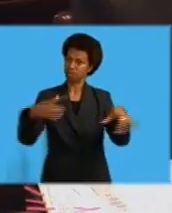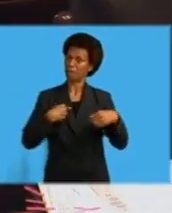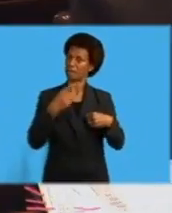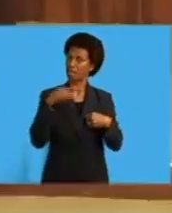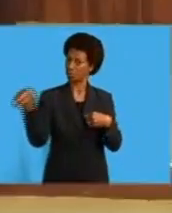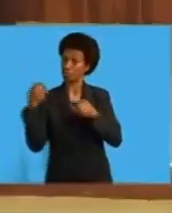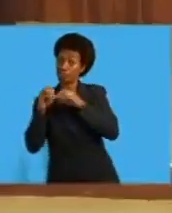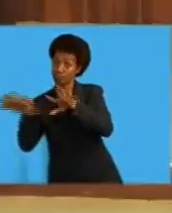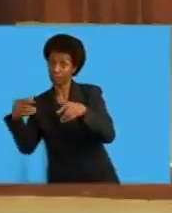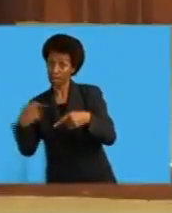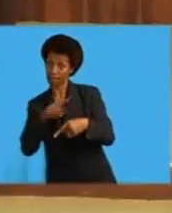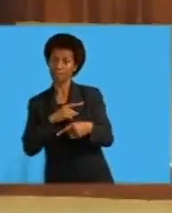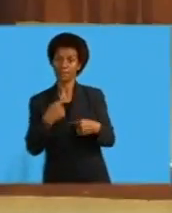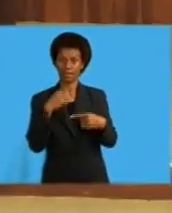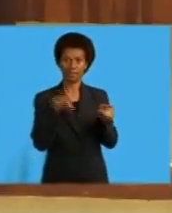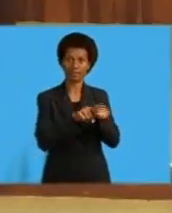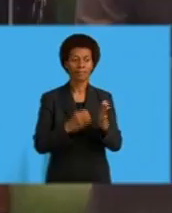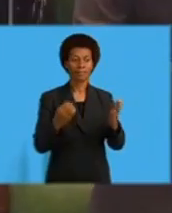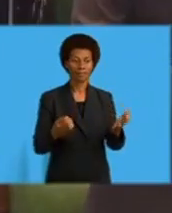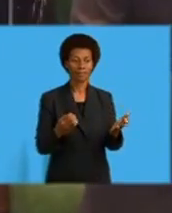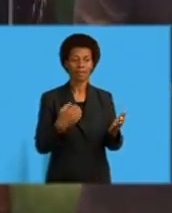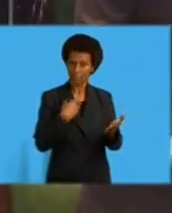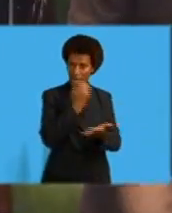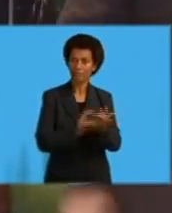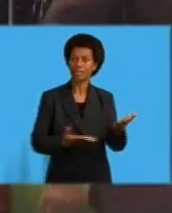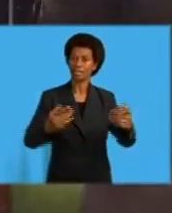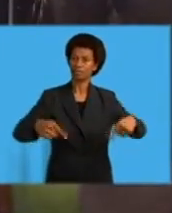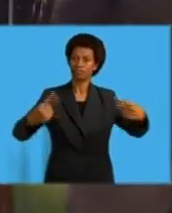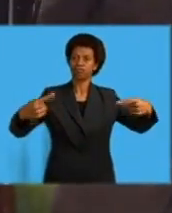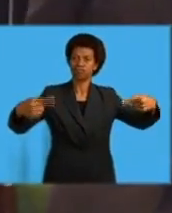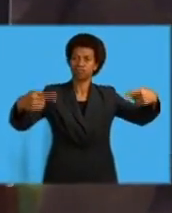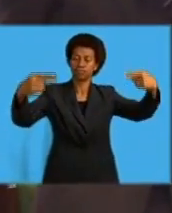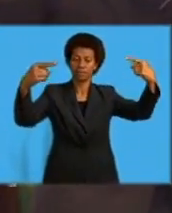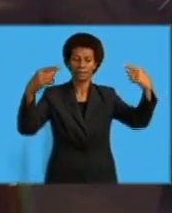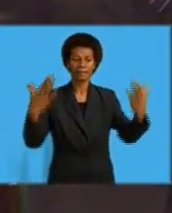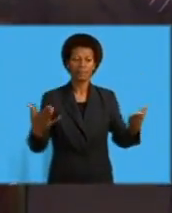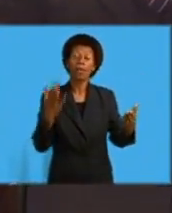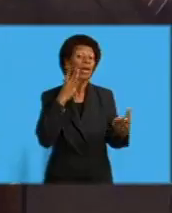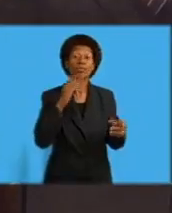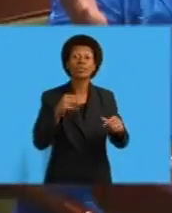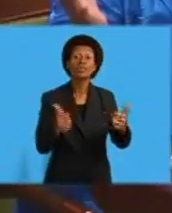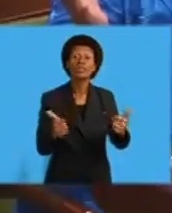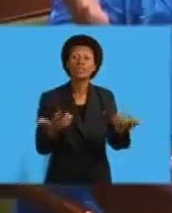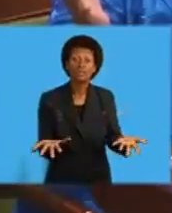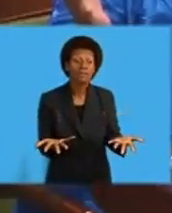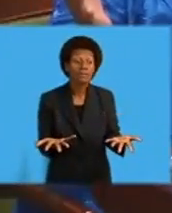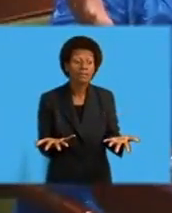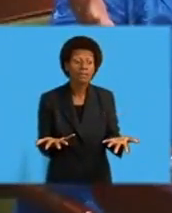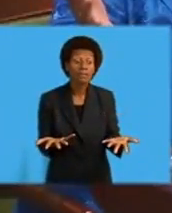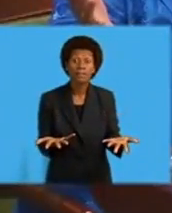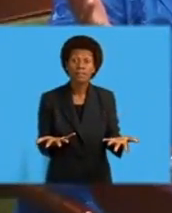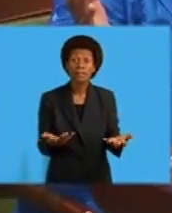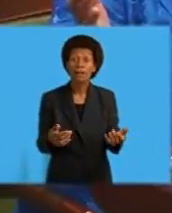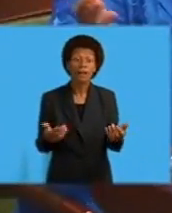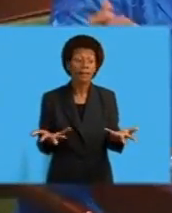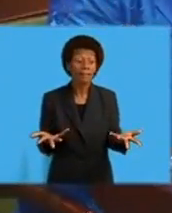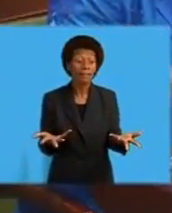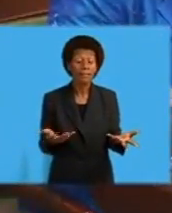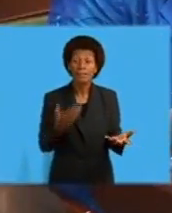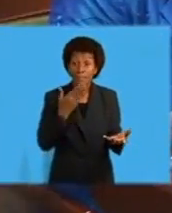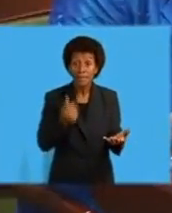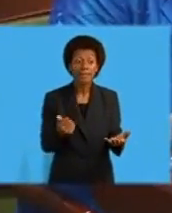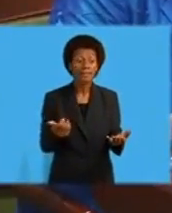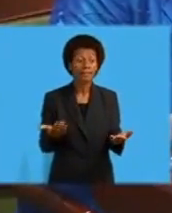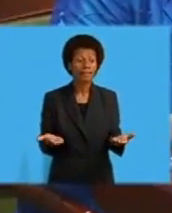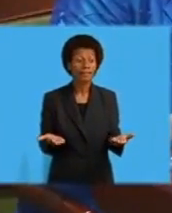can speculate. I have evidence too. When will this finish, please? Let's